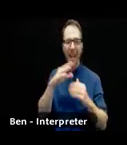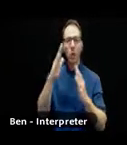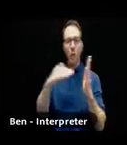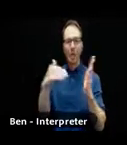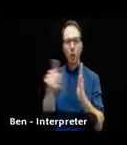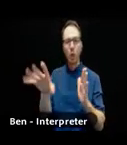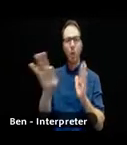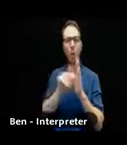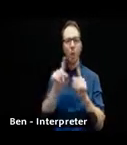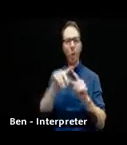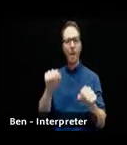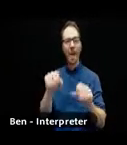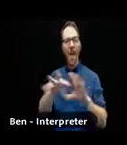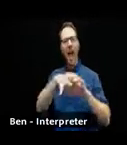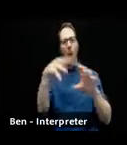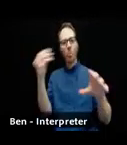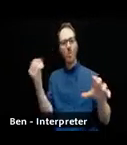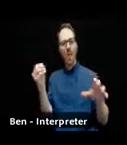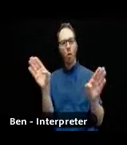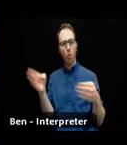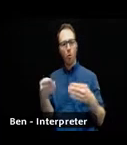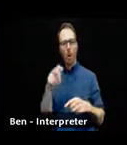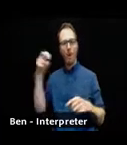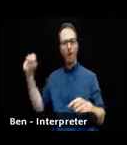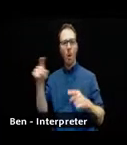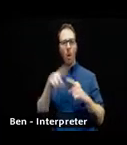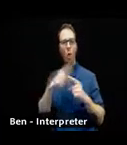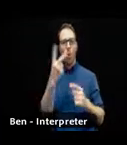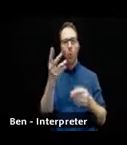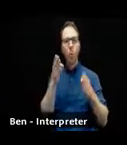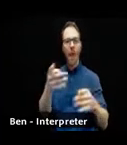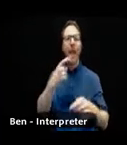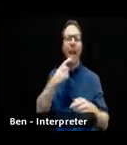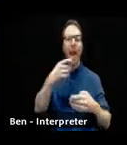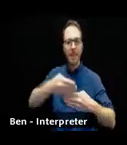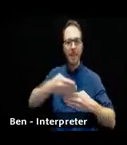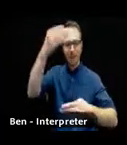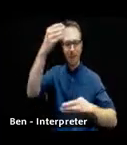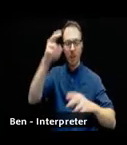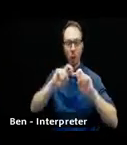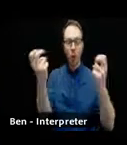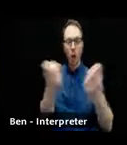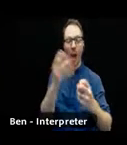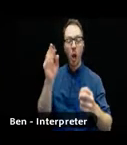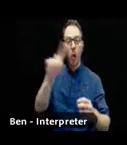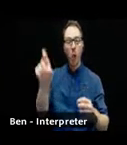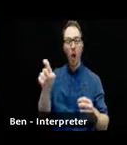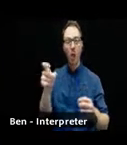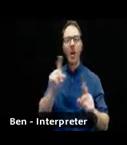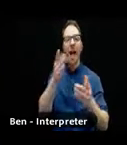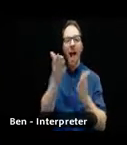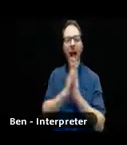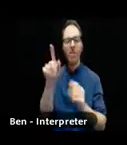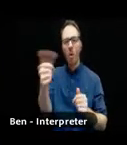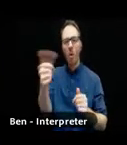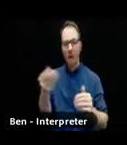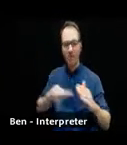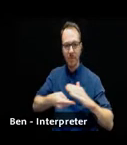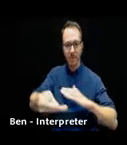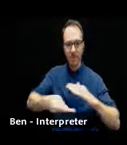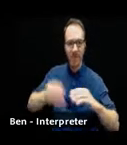to be outside the room through two-way glass during the circle, passing in, having her questions be asked by somebody else in the